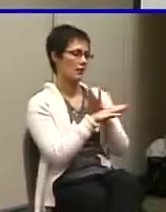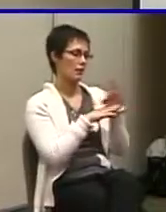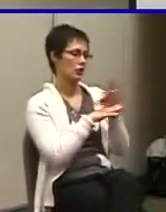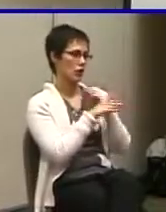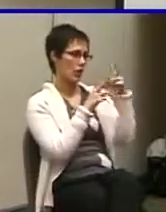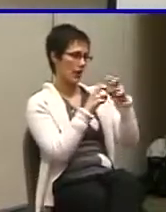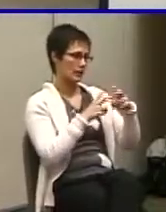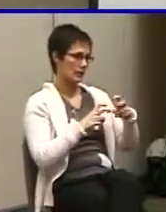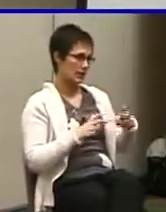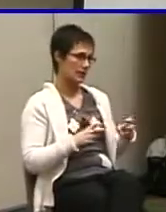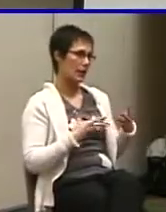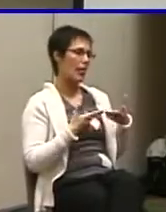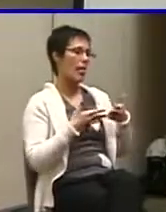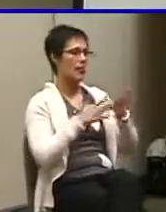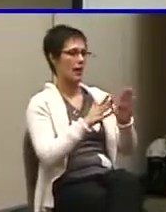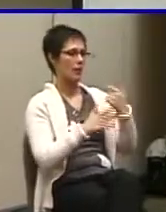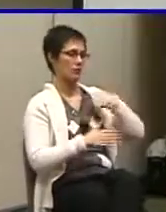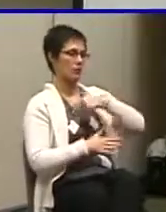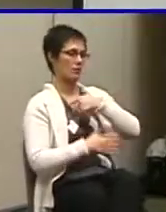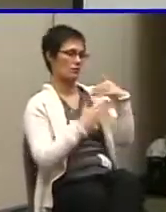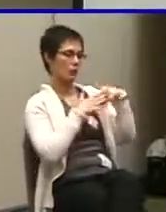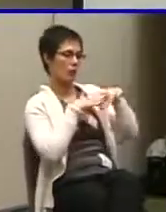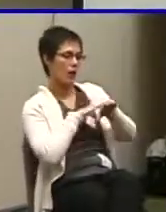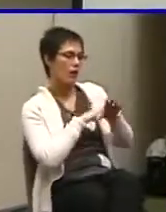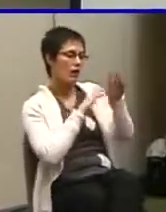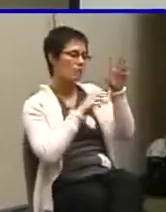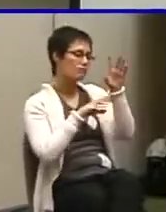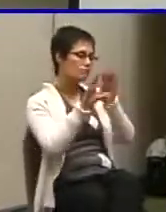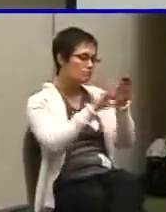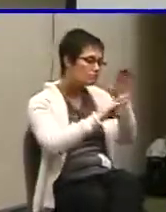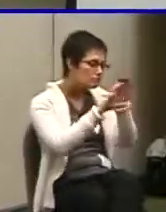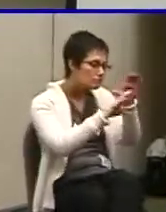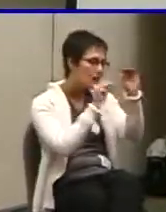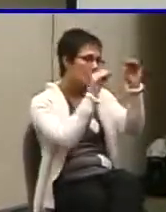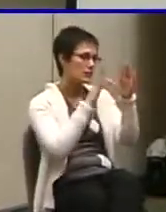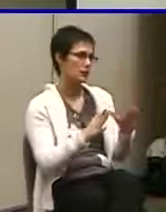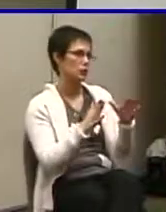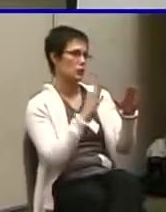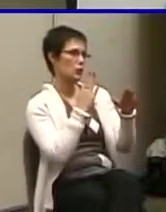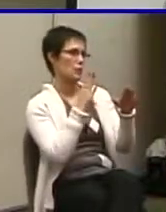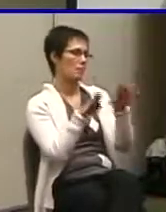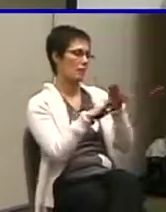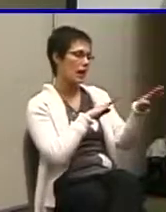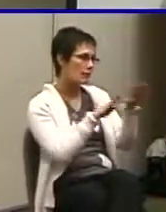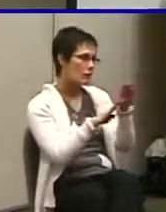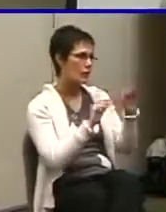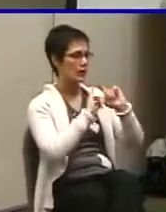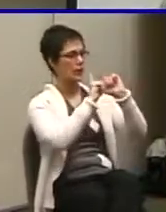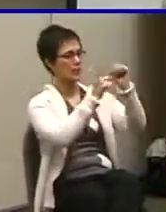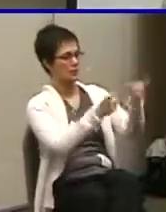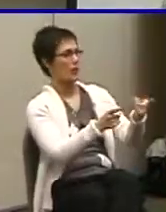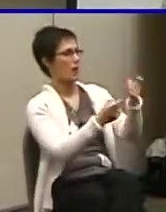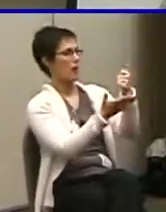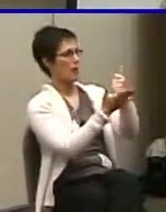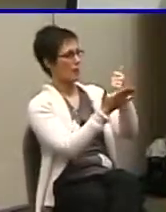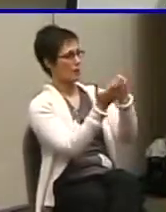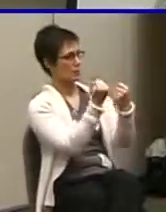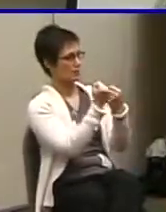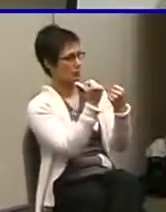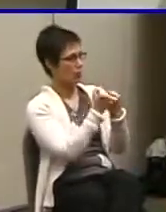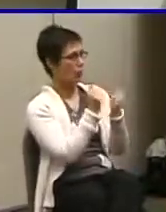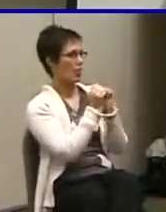go in and explore teacher behavior and to begin to give teachers help and support in being more effective with their interventions with